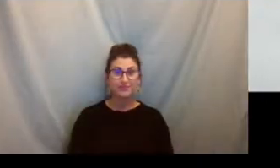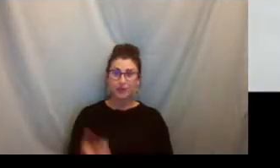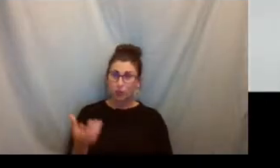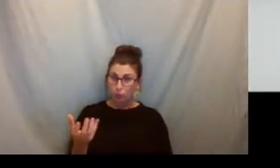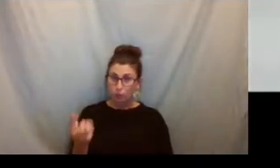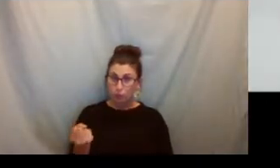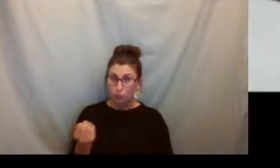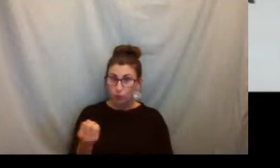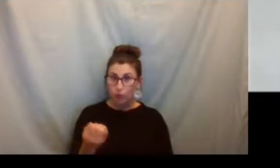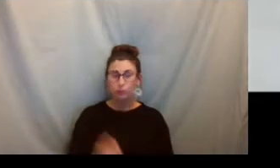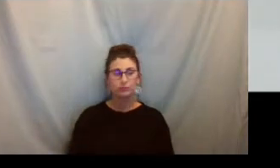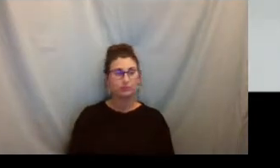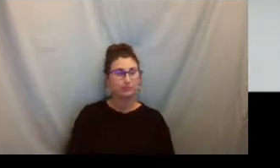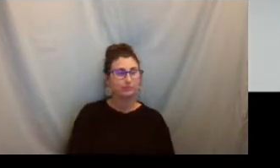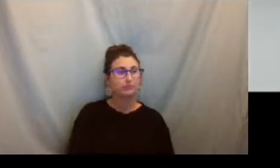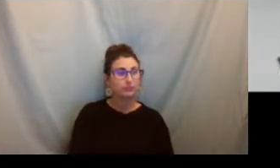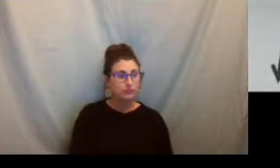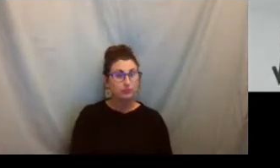So,